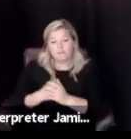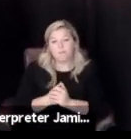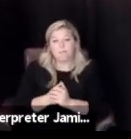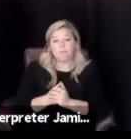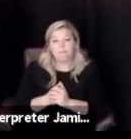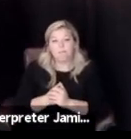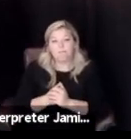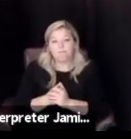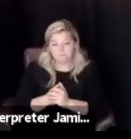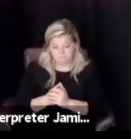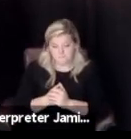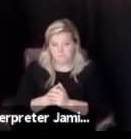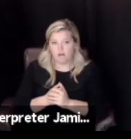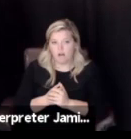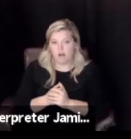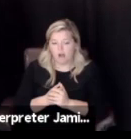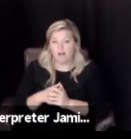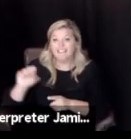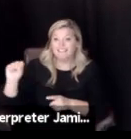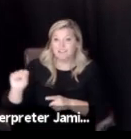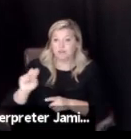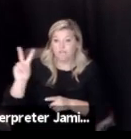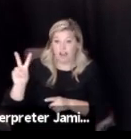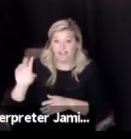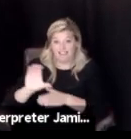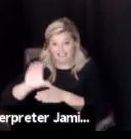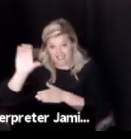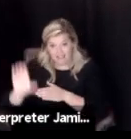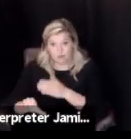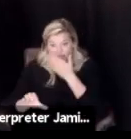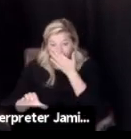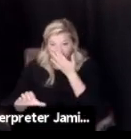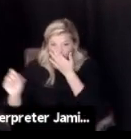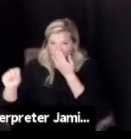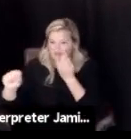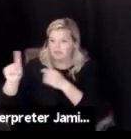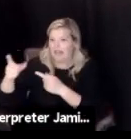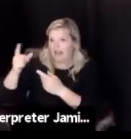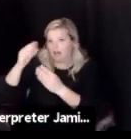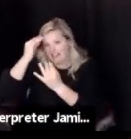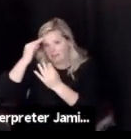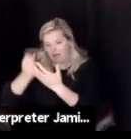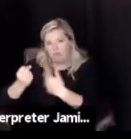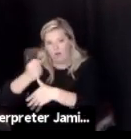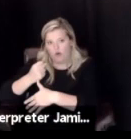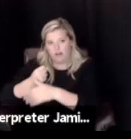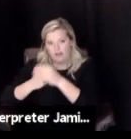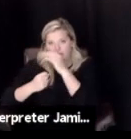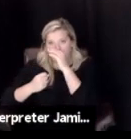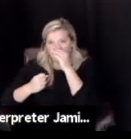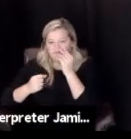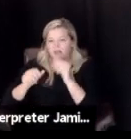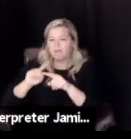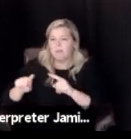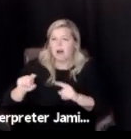the outcomes of sexual violence is on their mind. They may not even know that at the core there's sexual violence